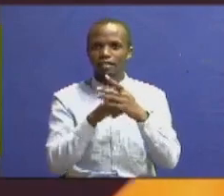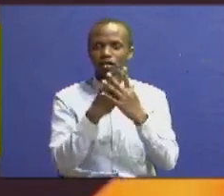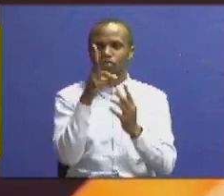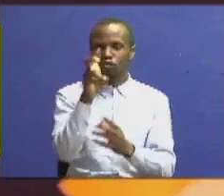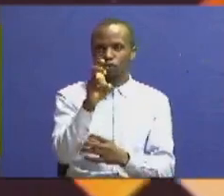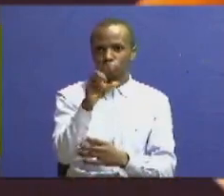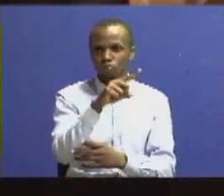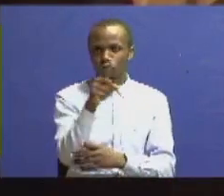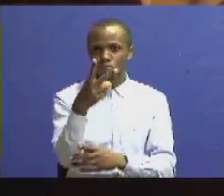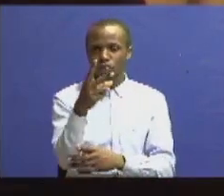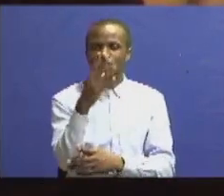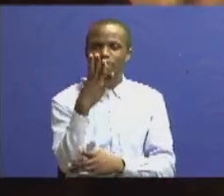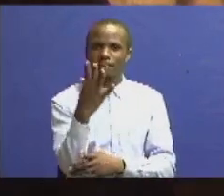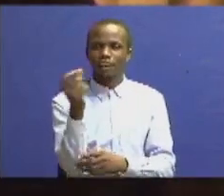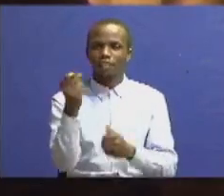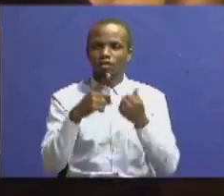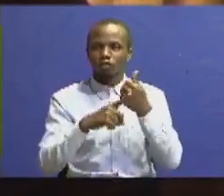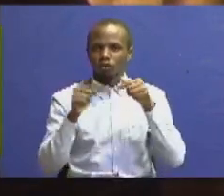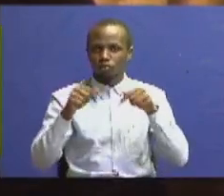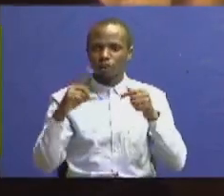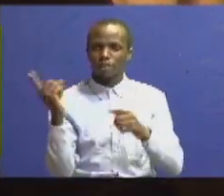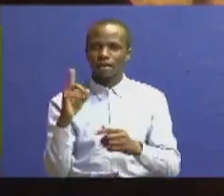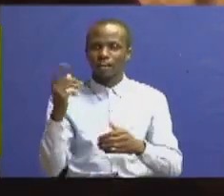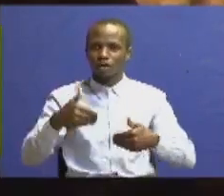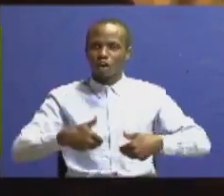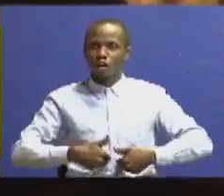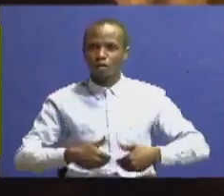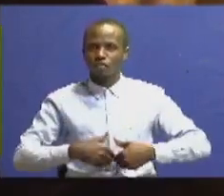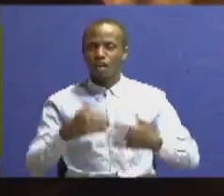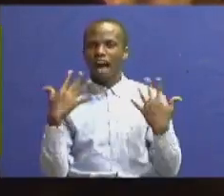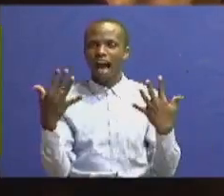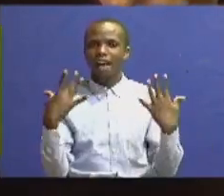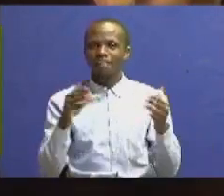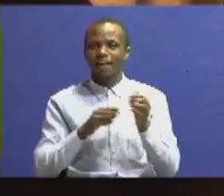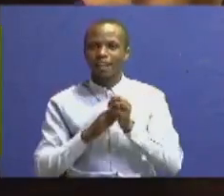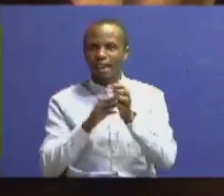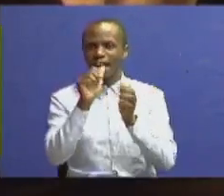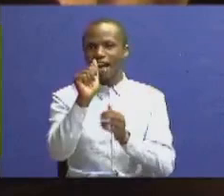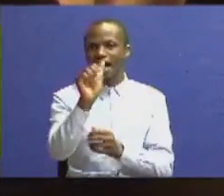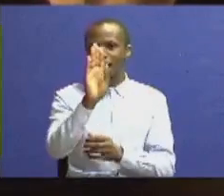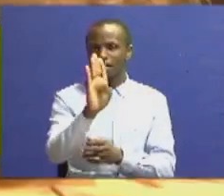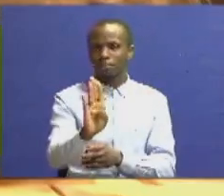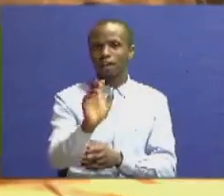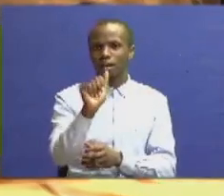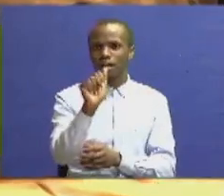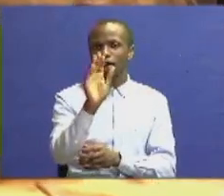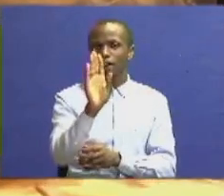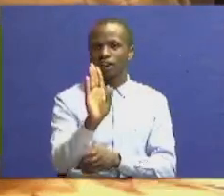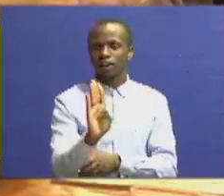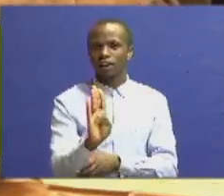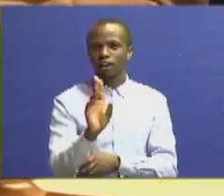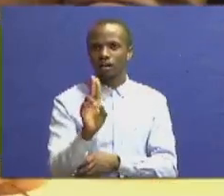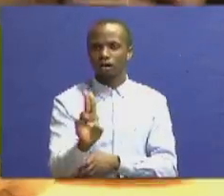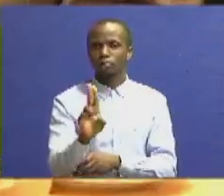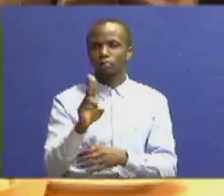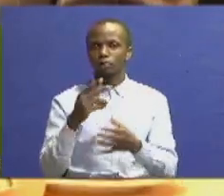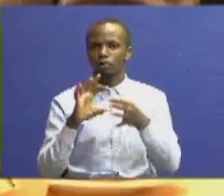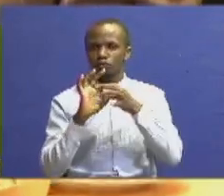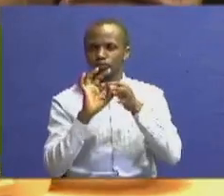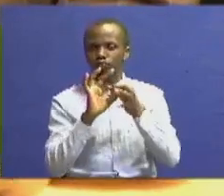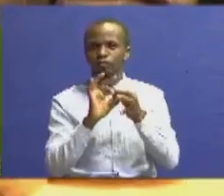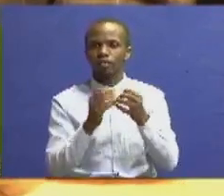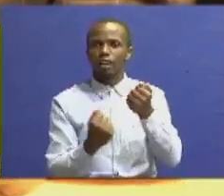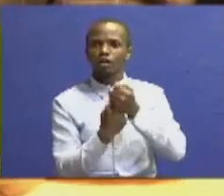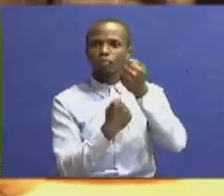25th June, today the Ministry of Youth and Sports Affairs, led by Cabinet Secretary Ababu Namwamba, met with the corresponding sponsors